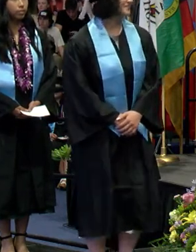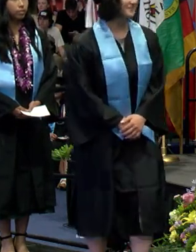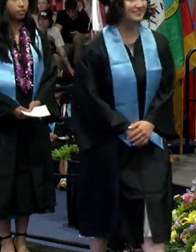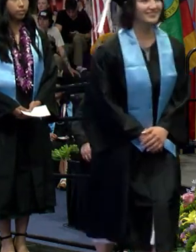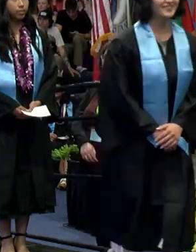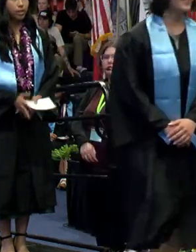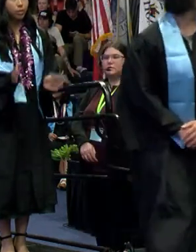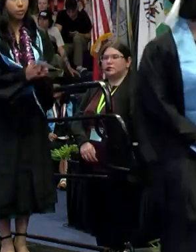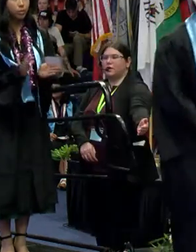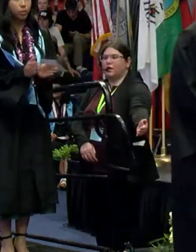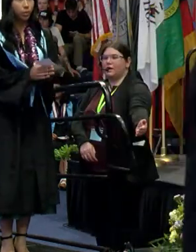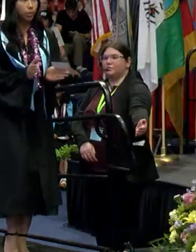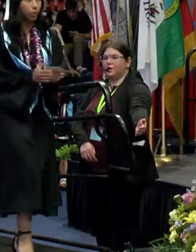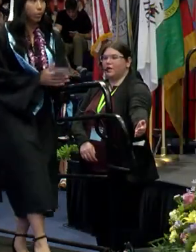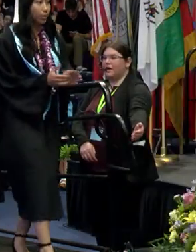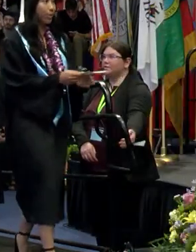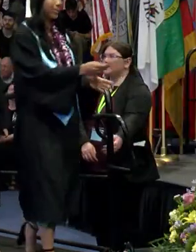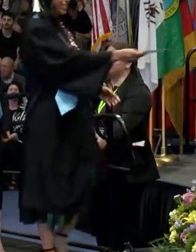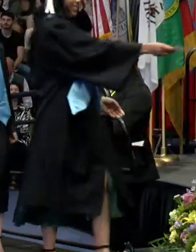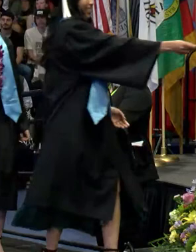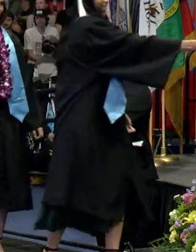Spencer Renee Hoffner.